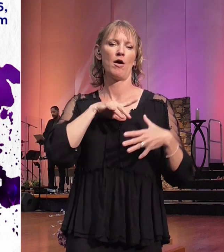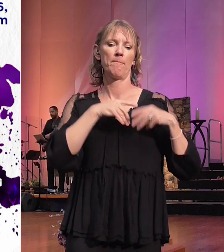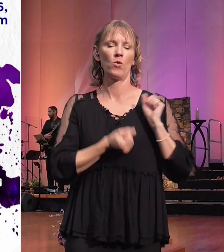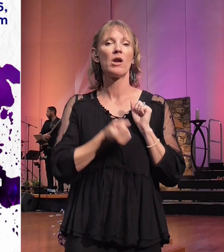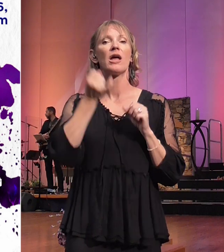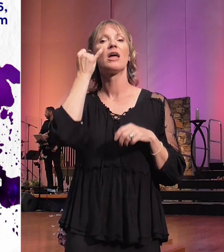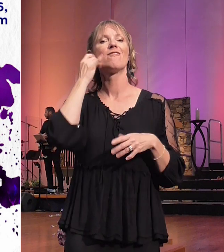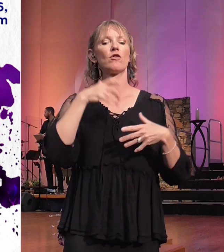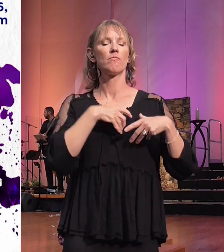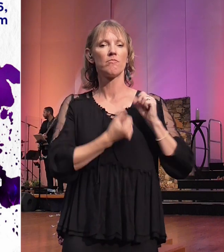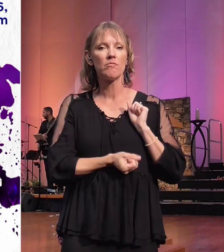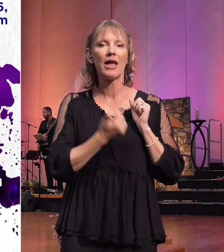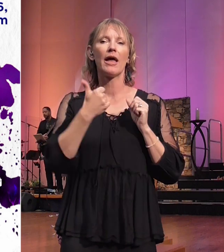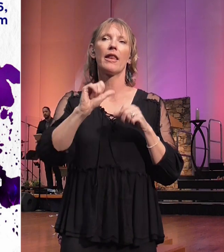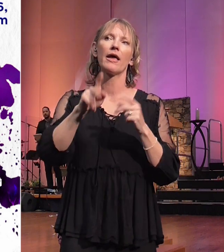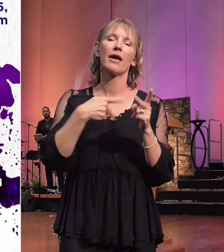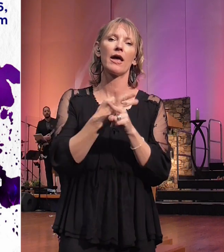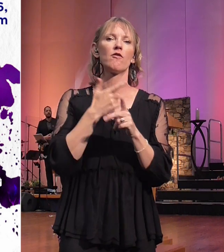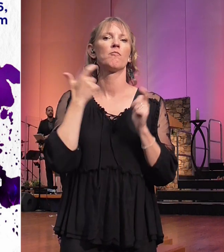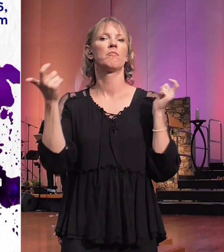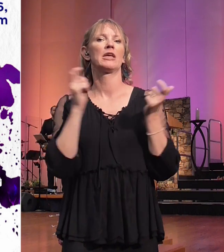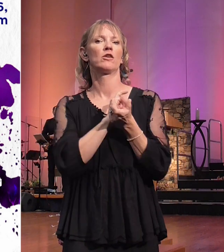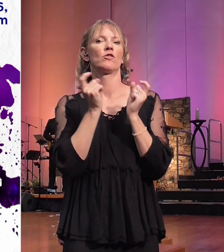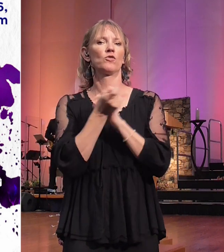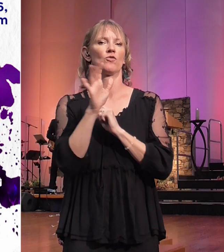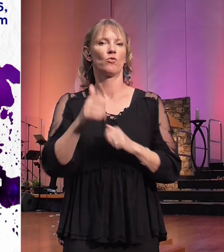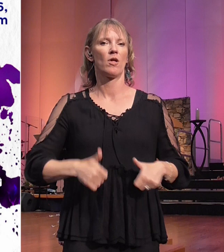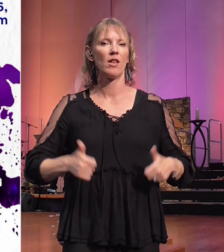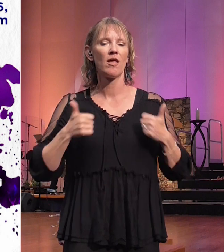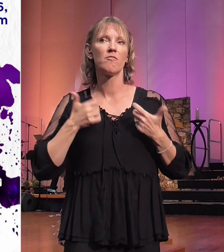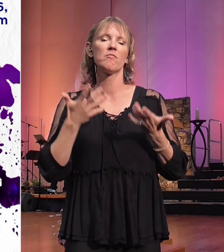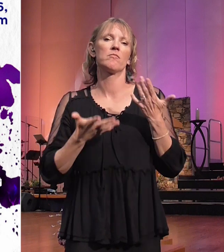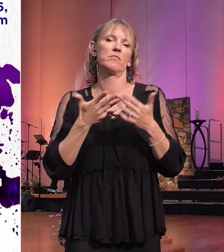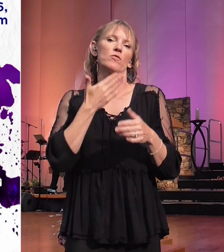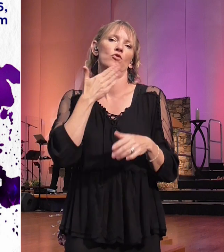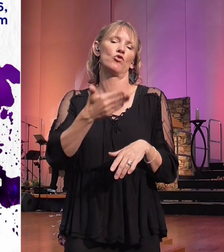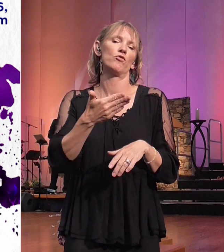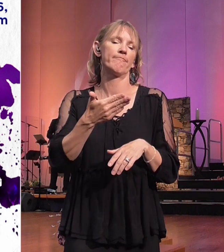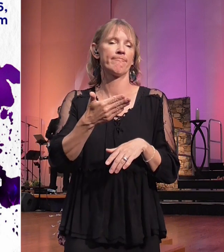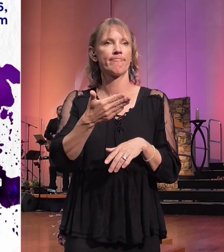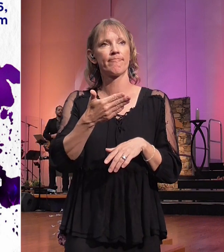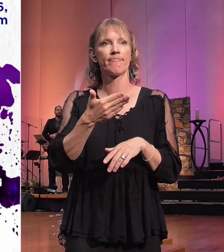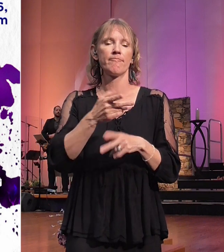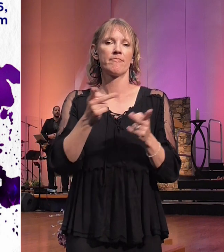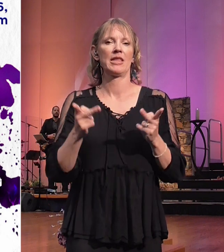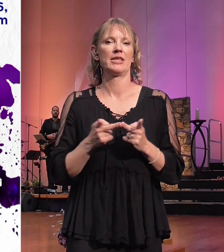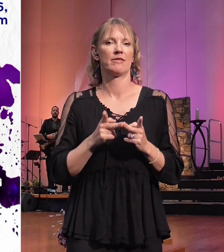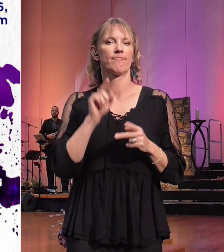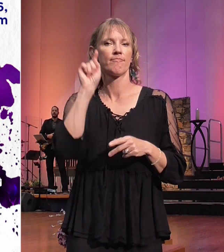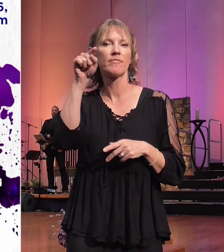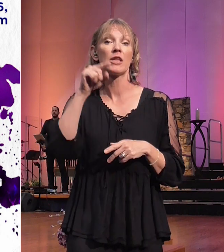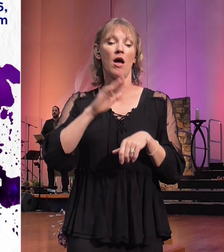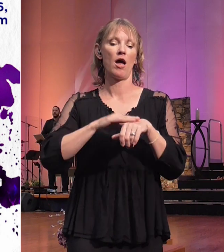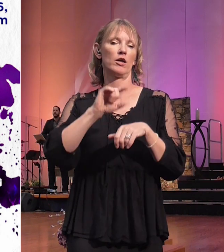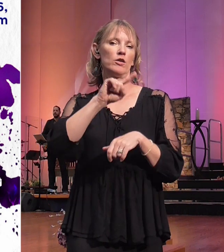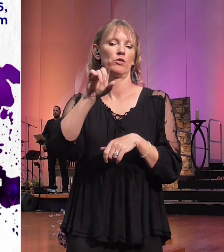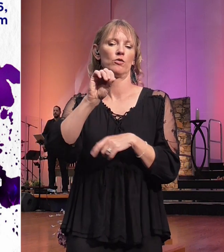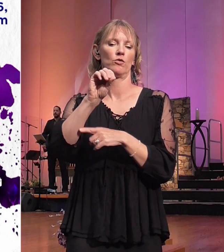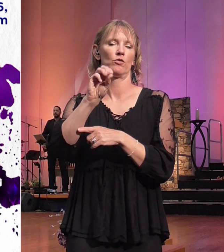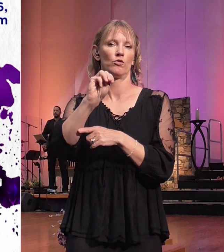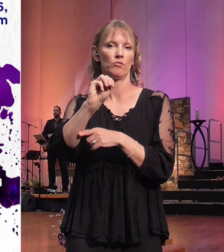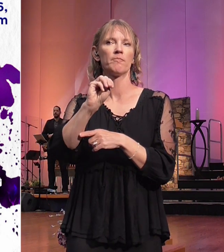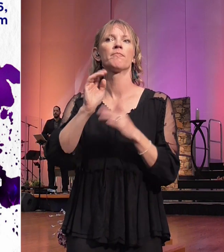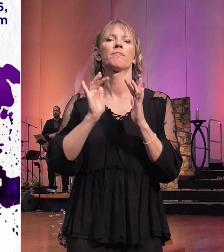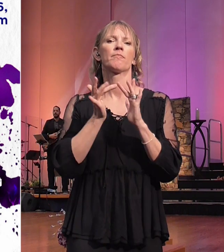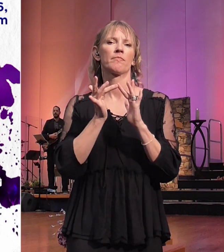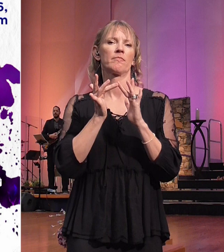grief, any type of big changes in your life, it might be a good place to be. It's on Zoom, so the link